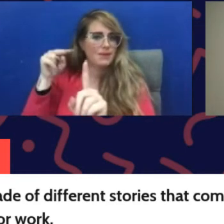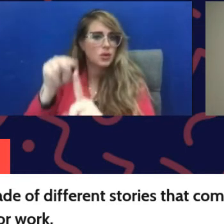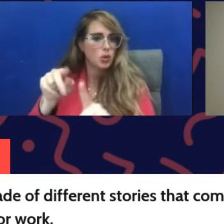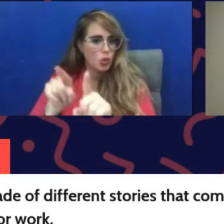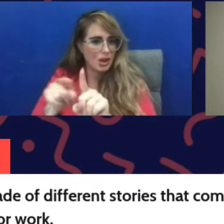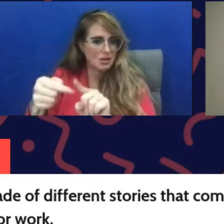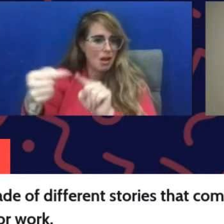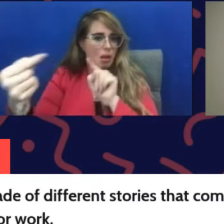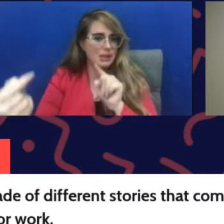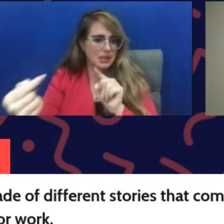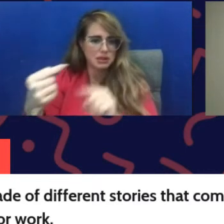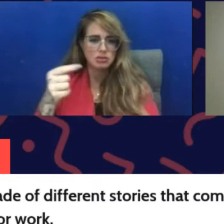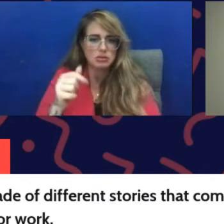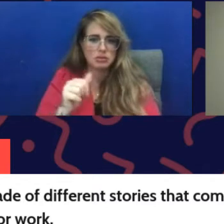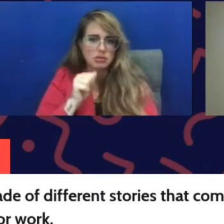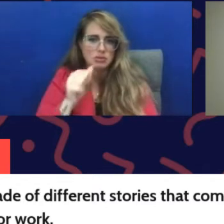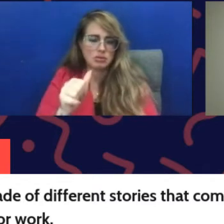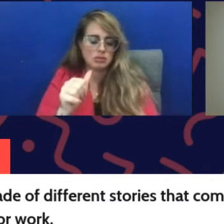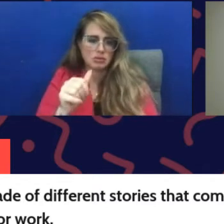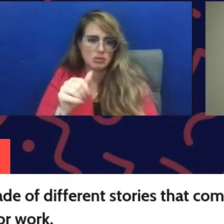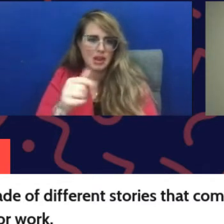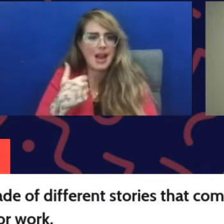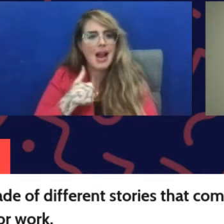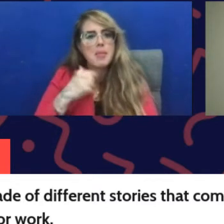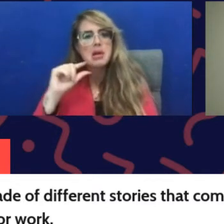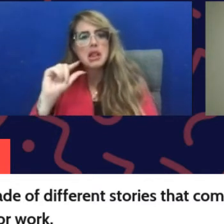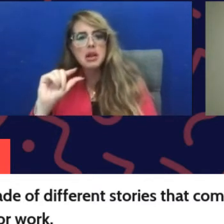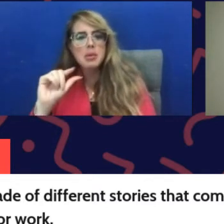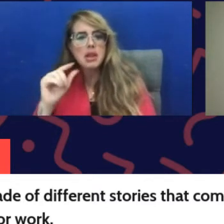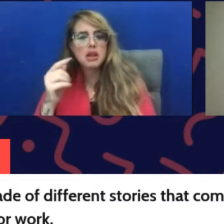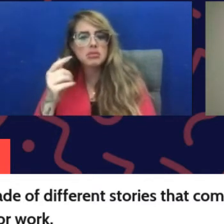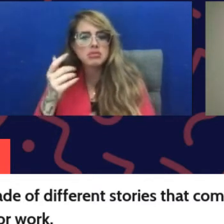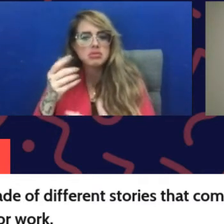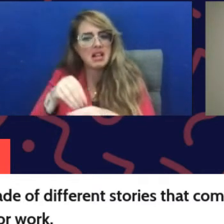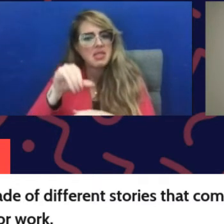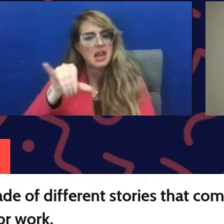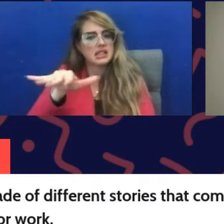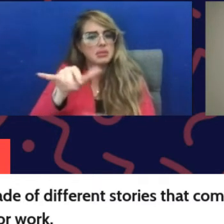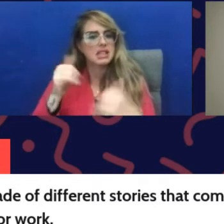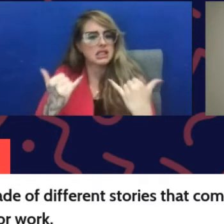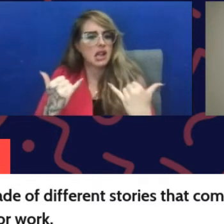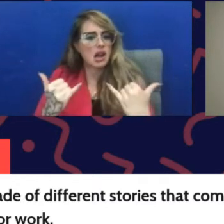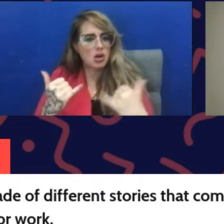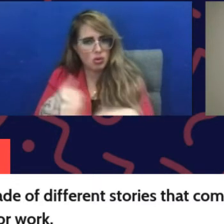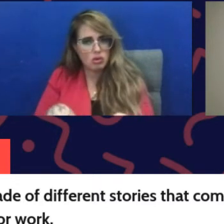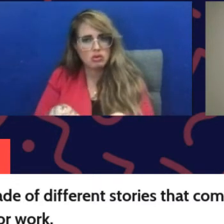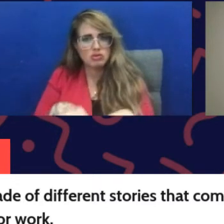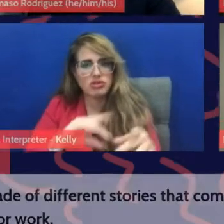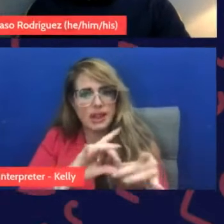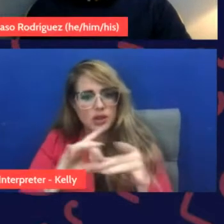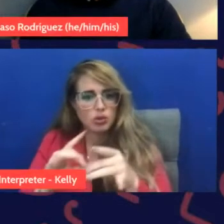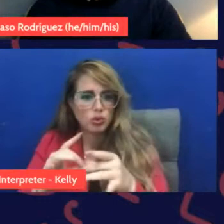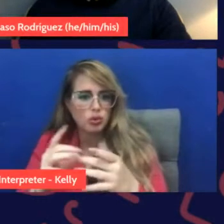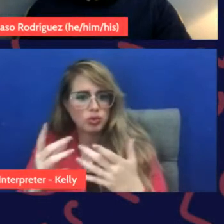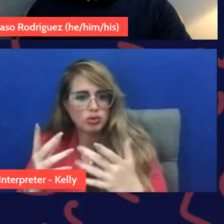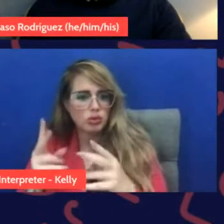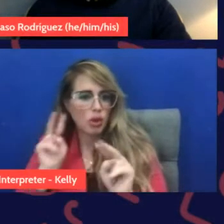opposite of progressive. I'm a little bit in that space right now in terms of looking